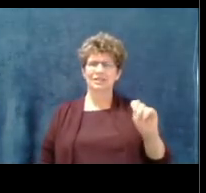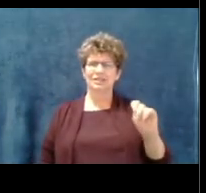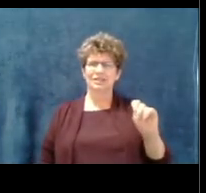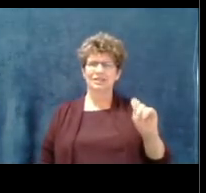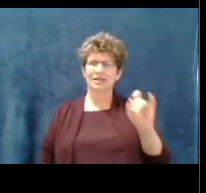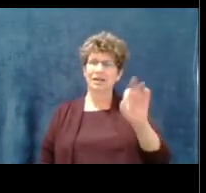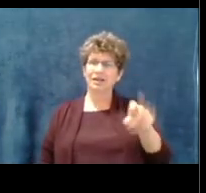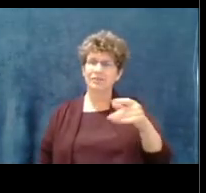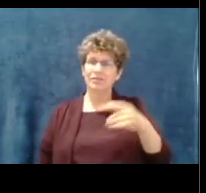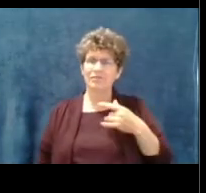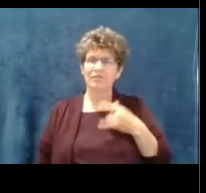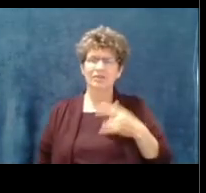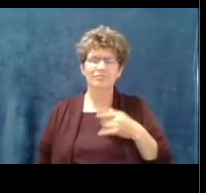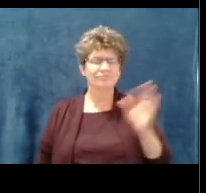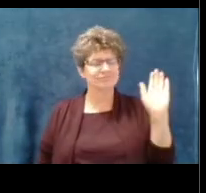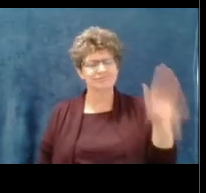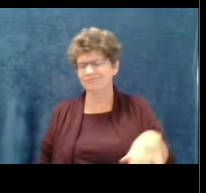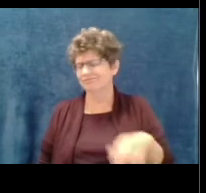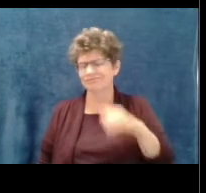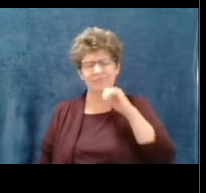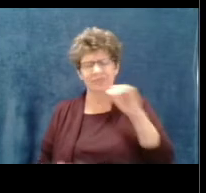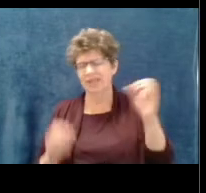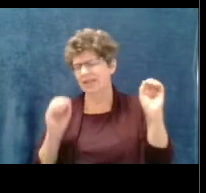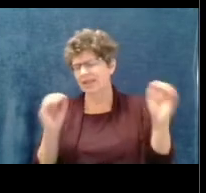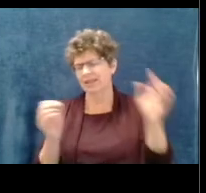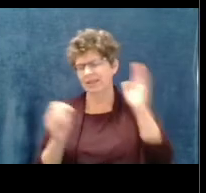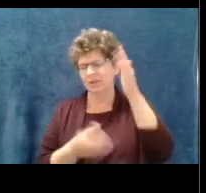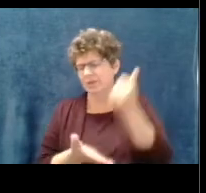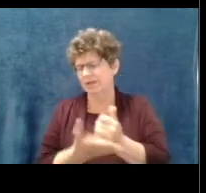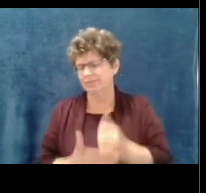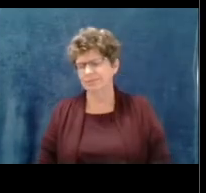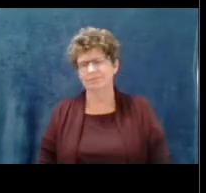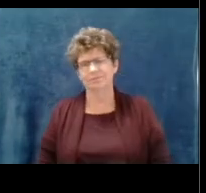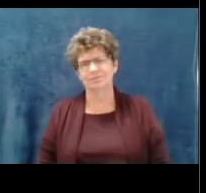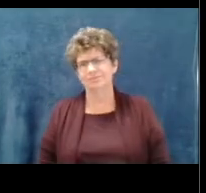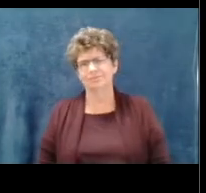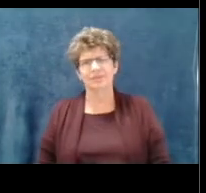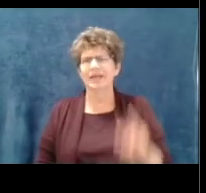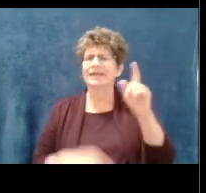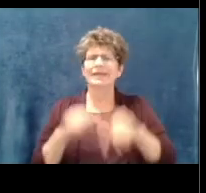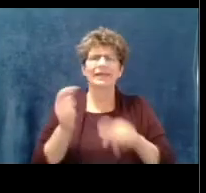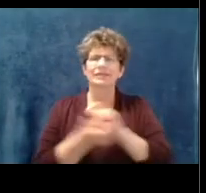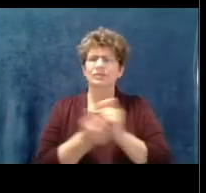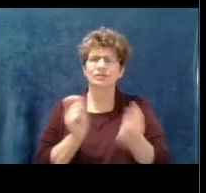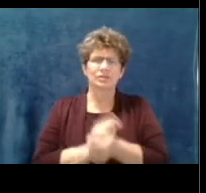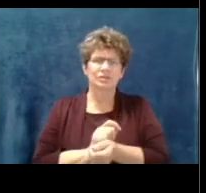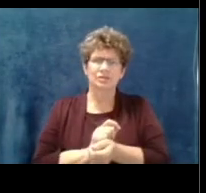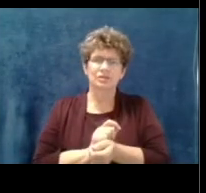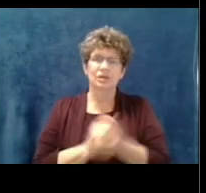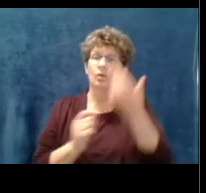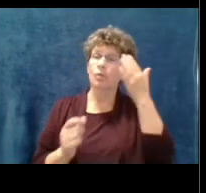make a difference in your aging, why would you change your actions? Why would you do anything else?